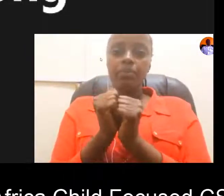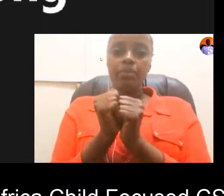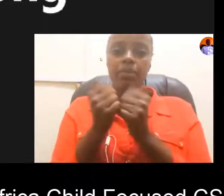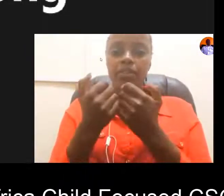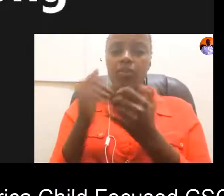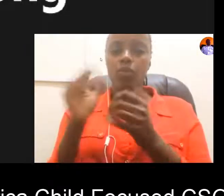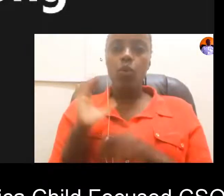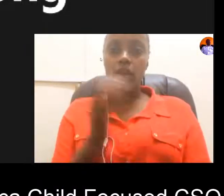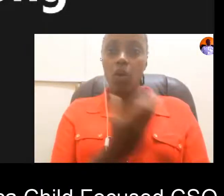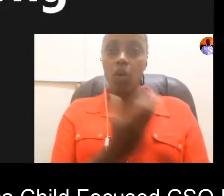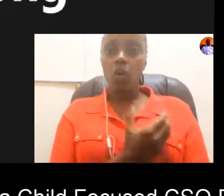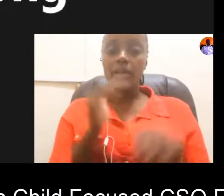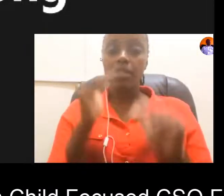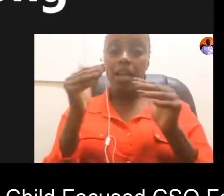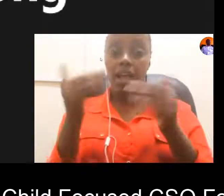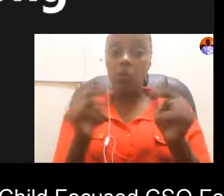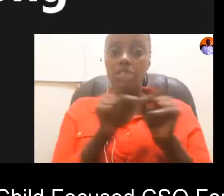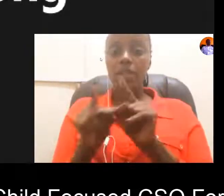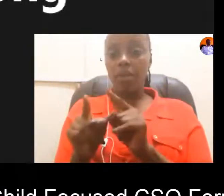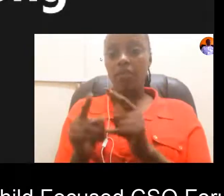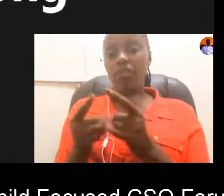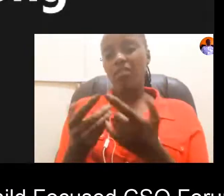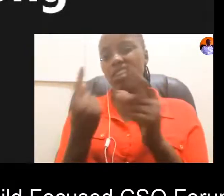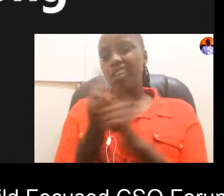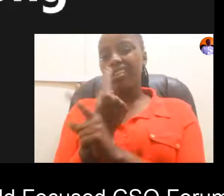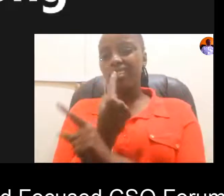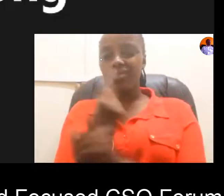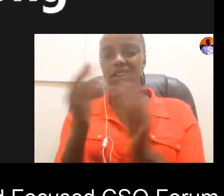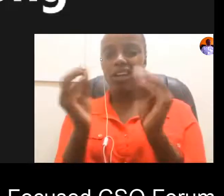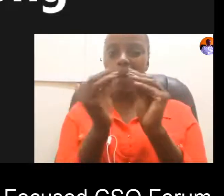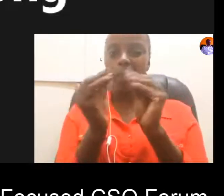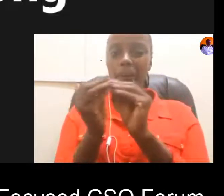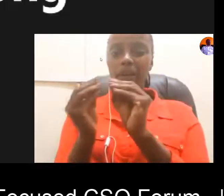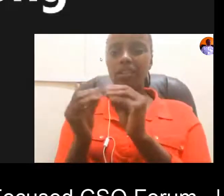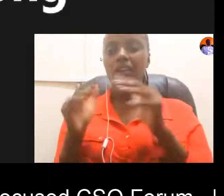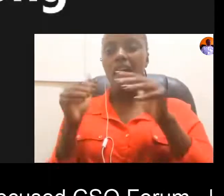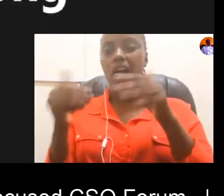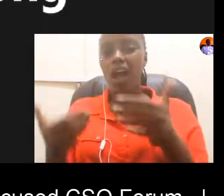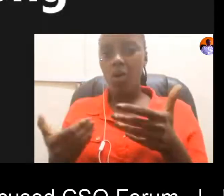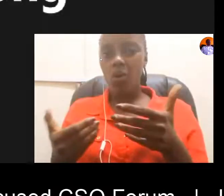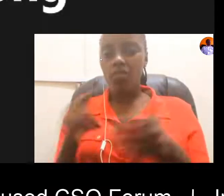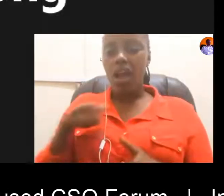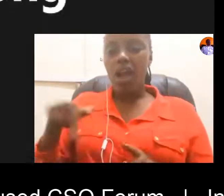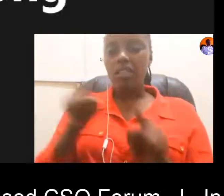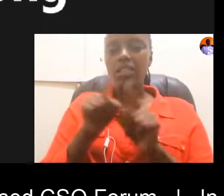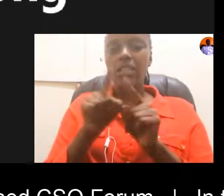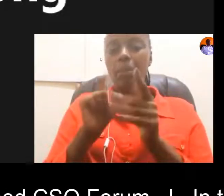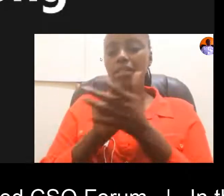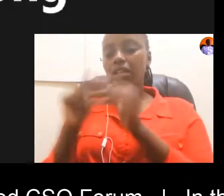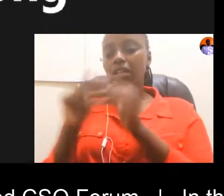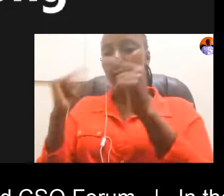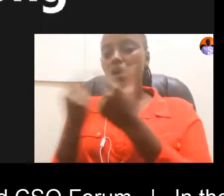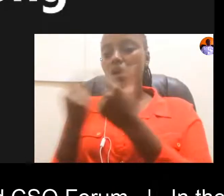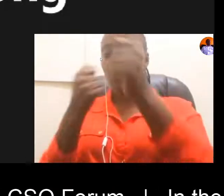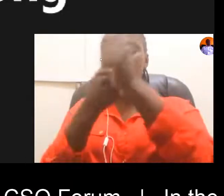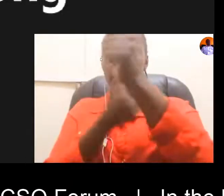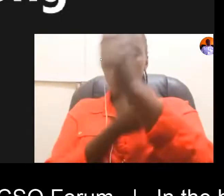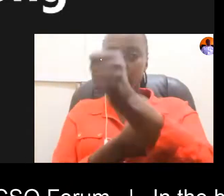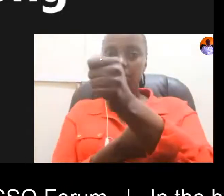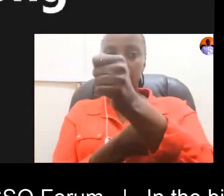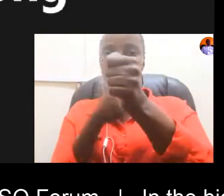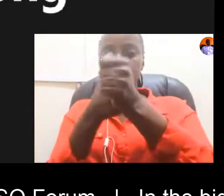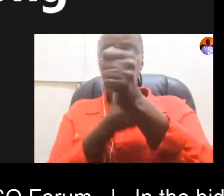committee sittings, and how do we as a Secretariat support in developing the communiques